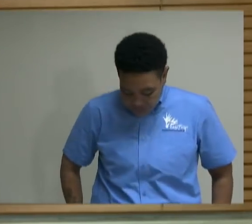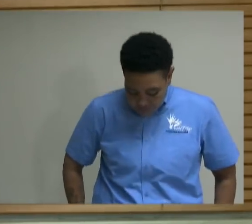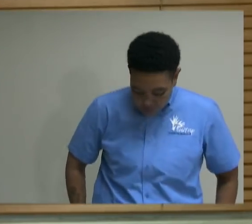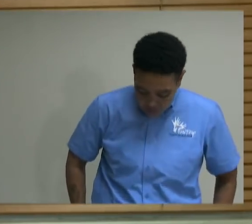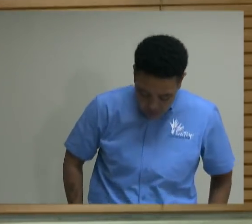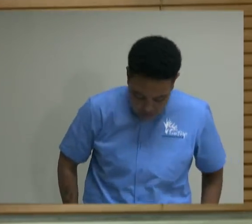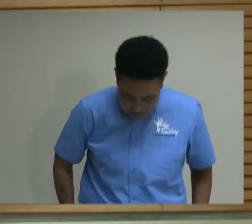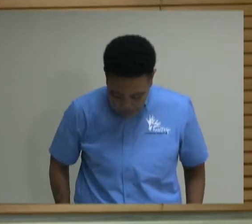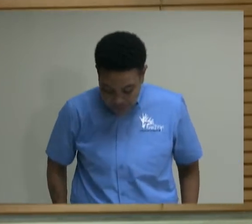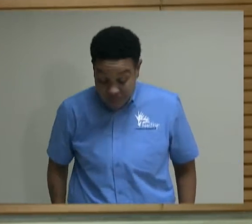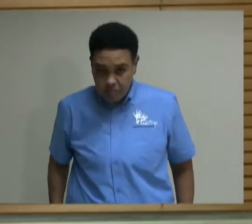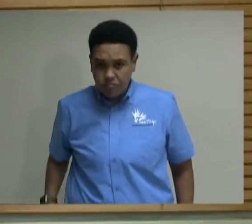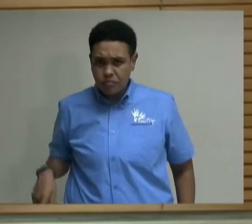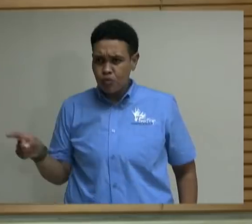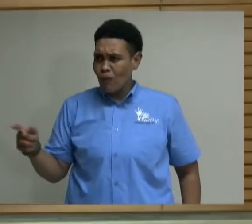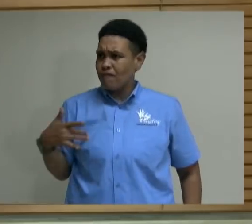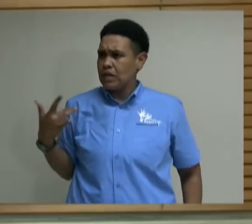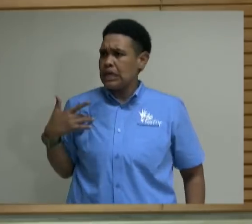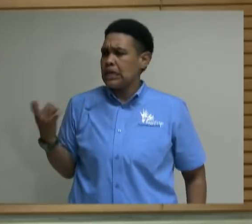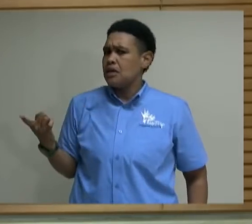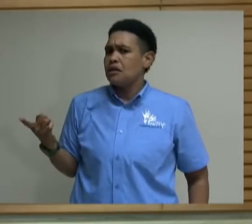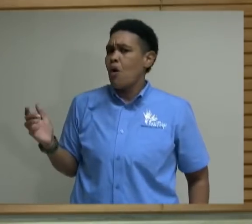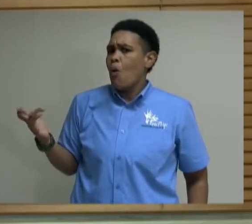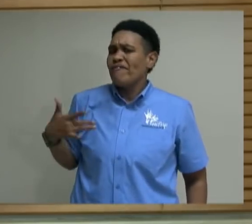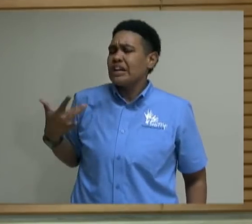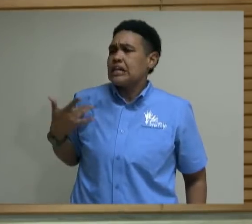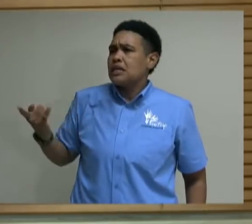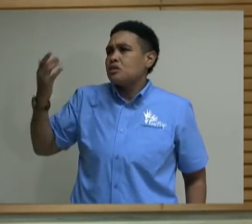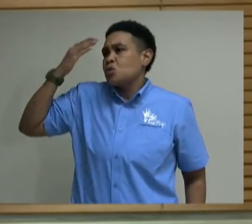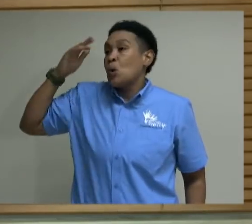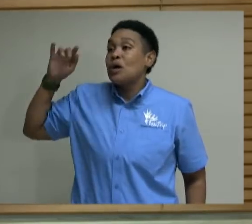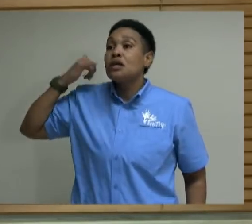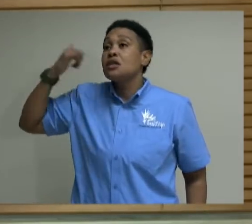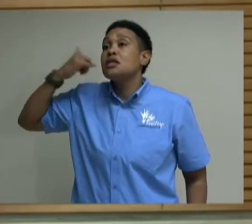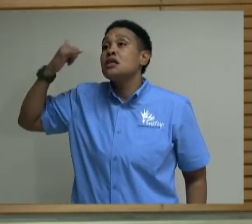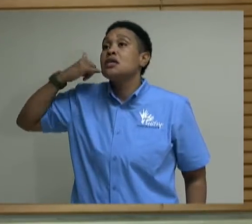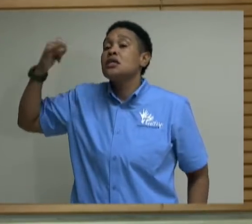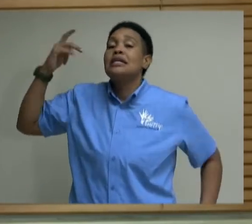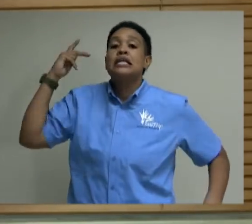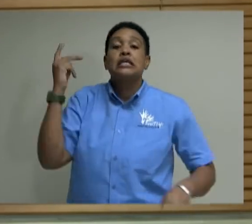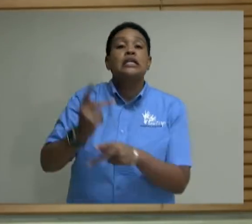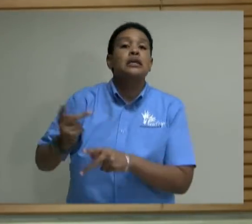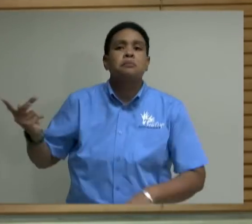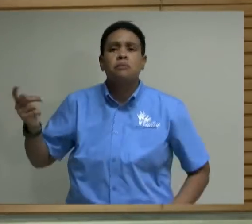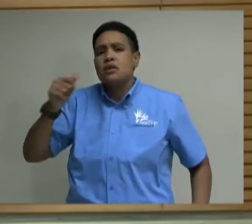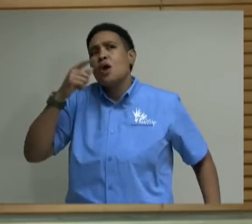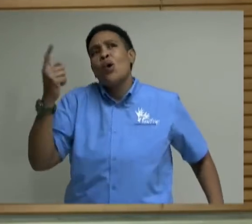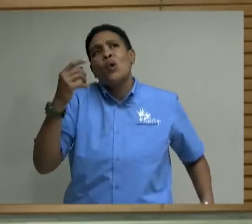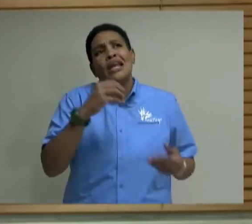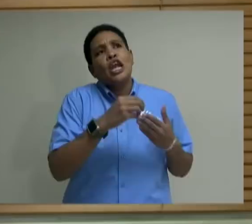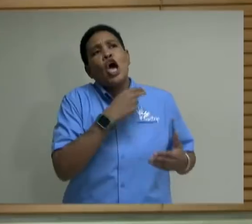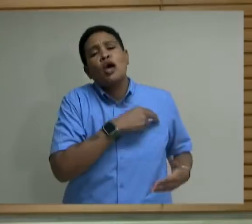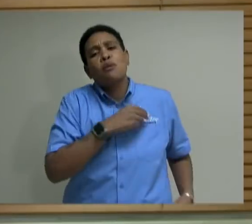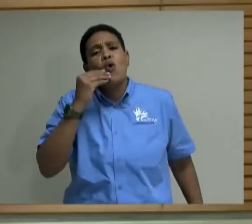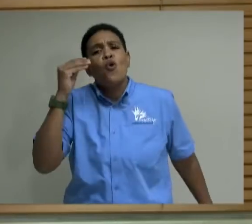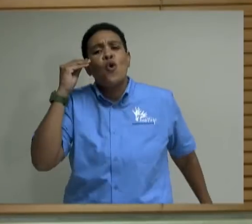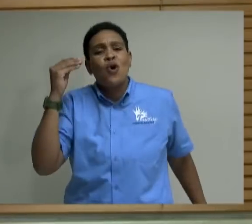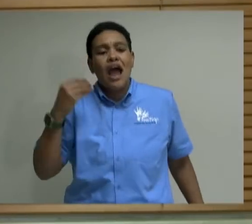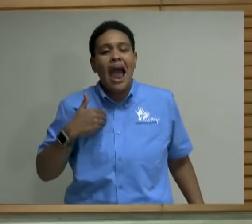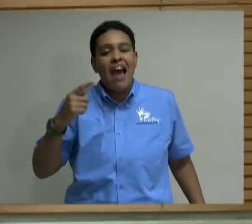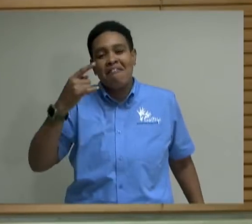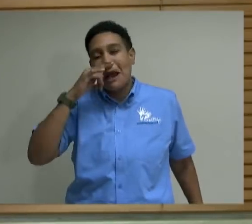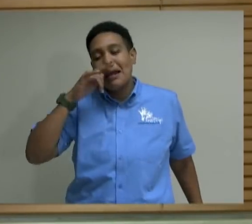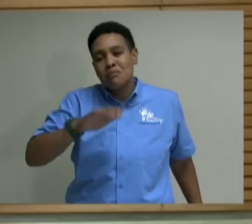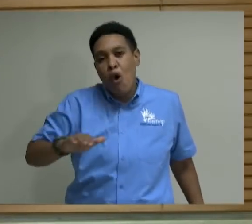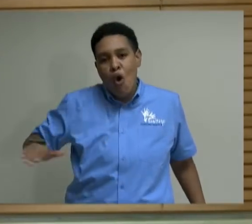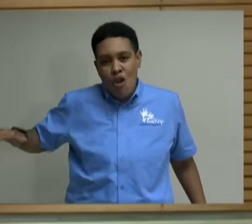how did that make you feel, knowing that you were being monitored even from home, not just in the hospital? I have small children,